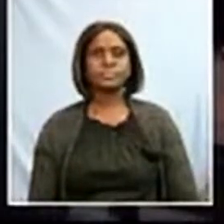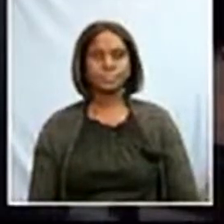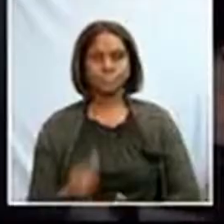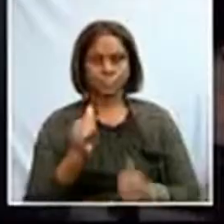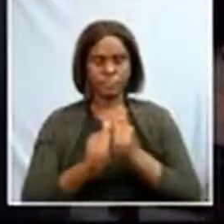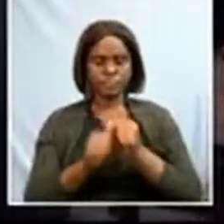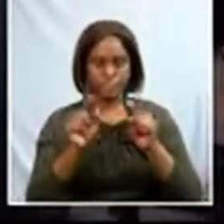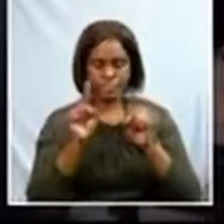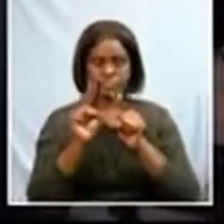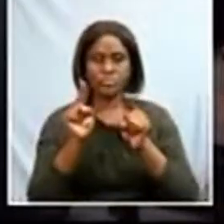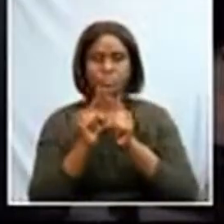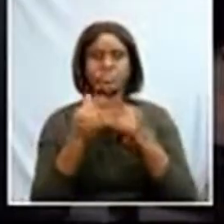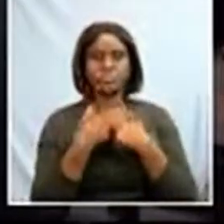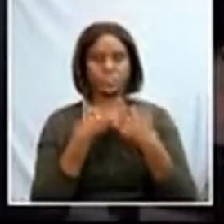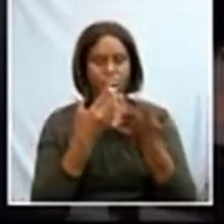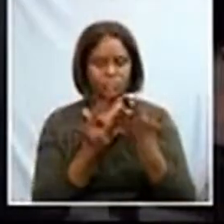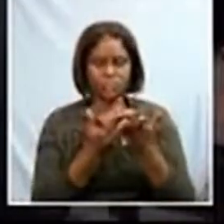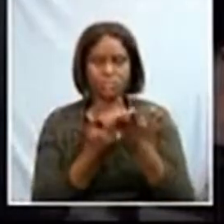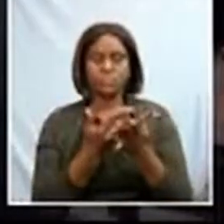actually